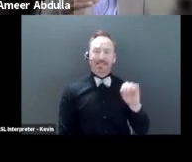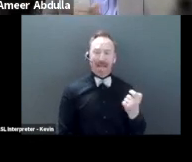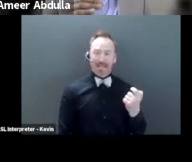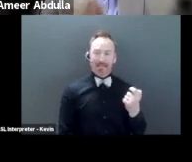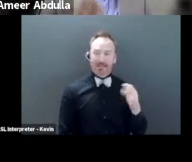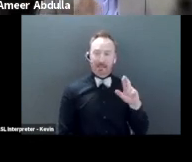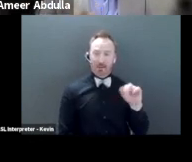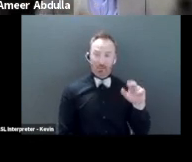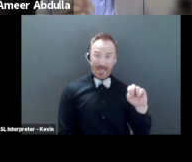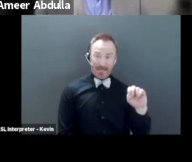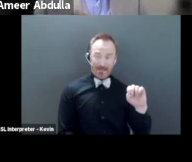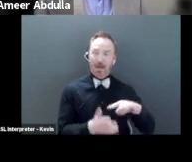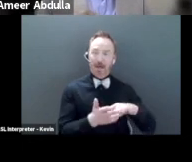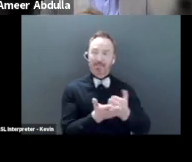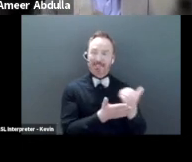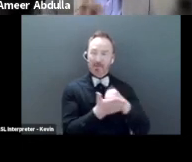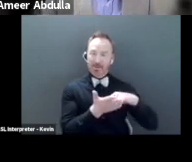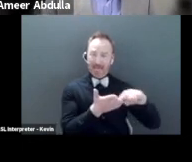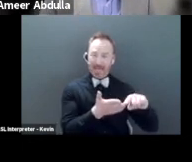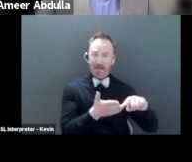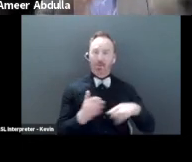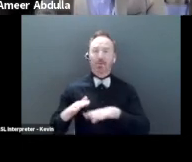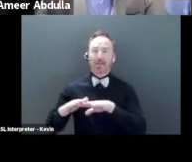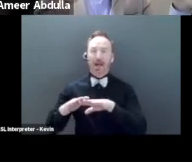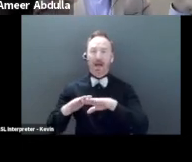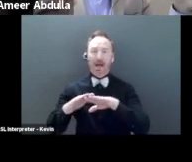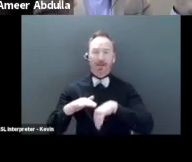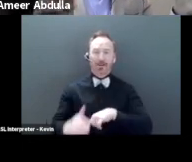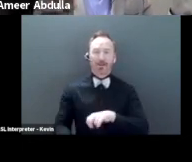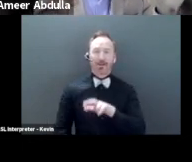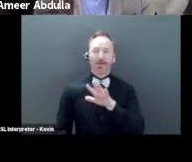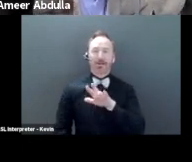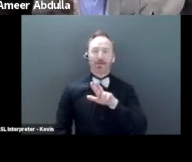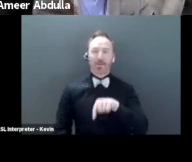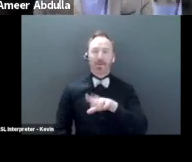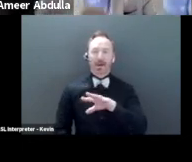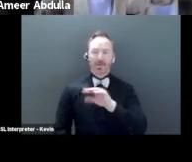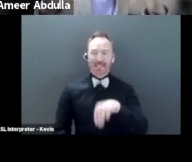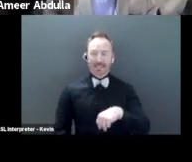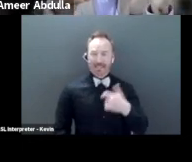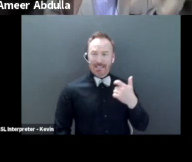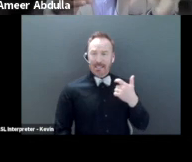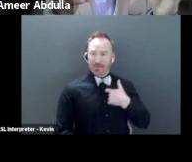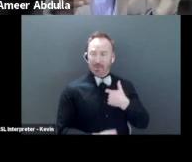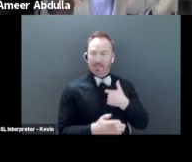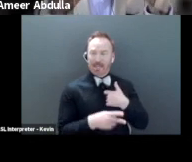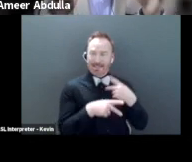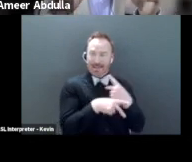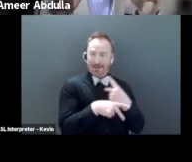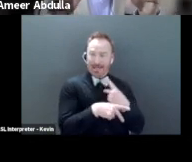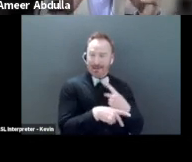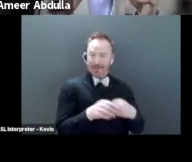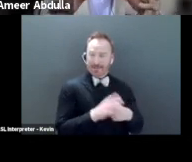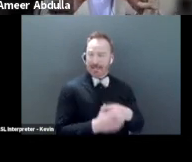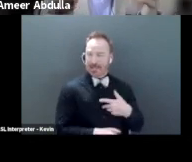salary will be lower than 53.53%. Those two calculators I gave you early on, use both of them in tandem to find